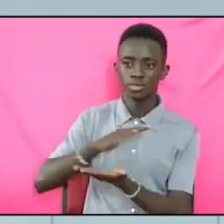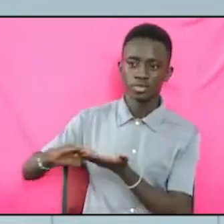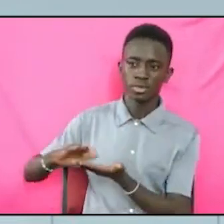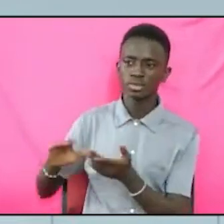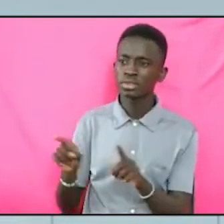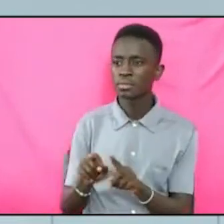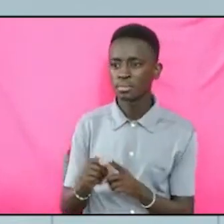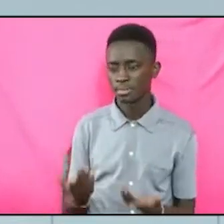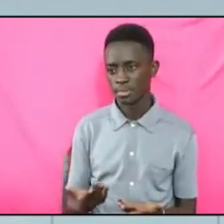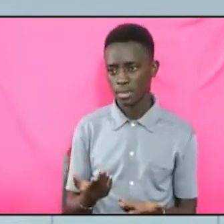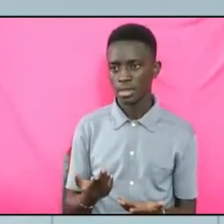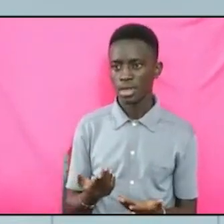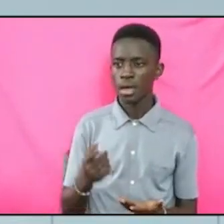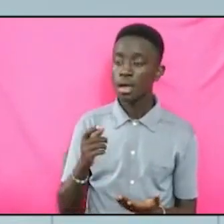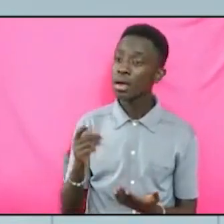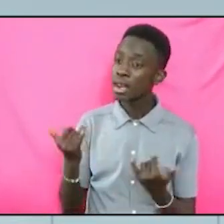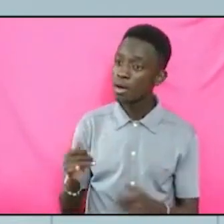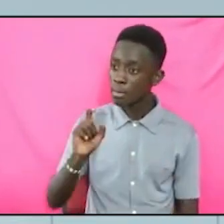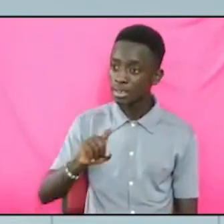Ama tunasumbuana bure.